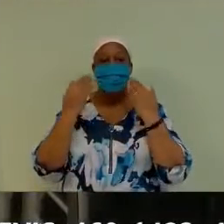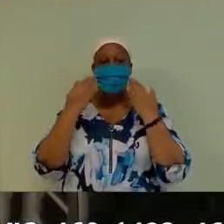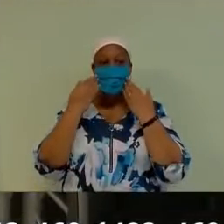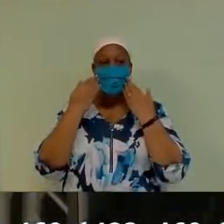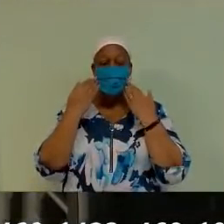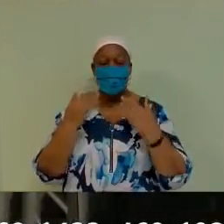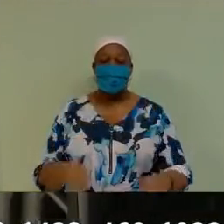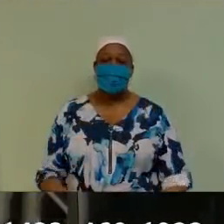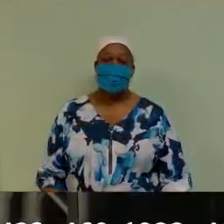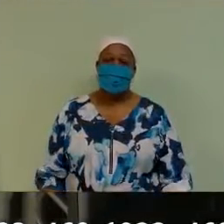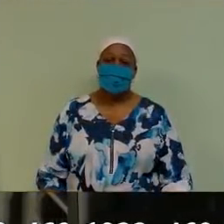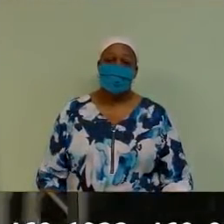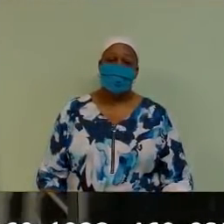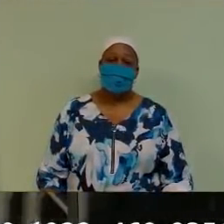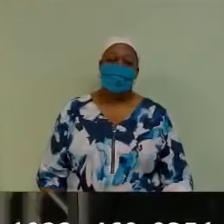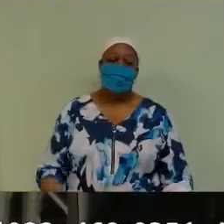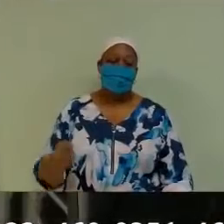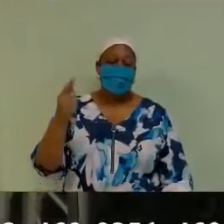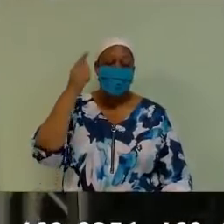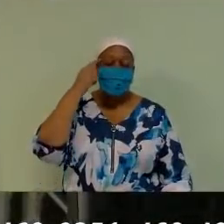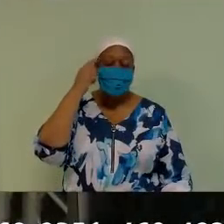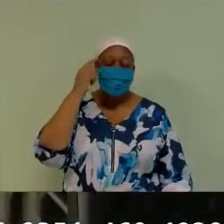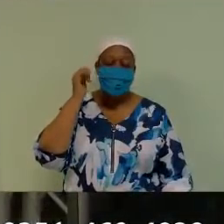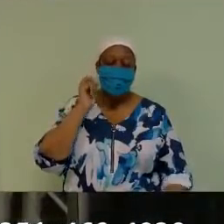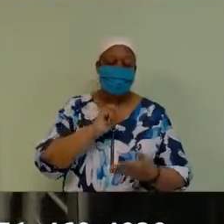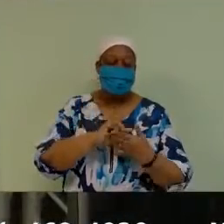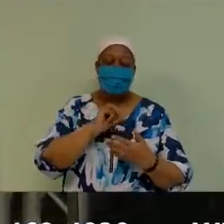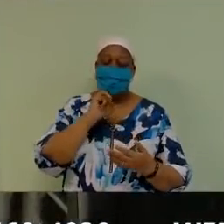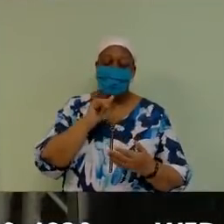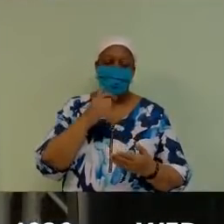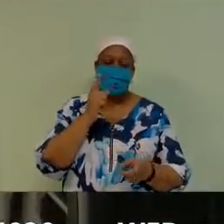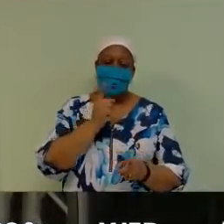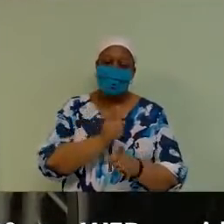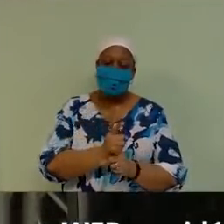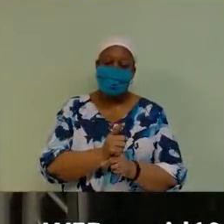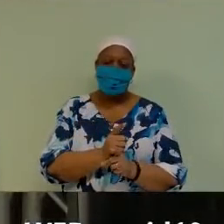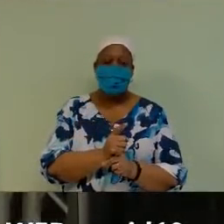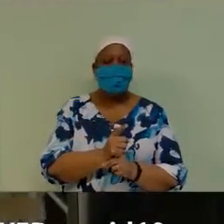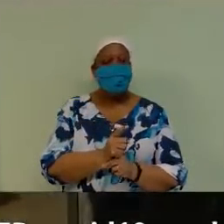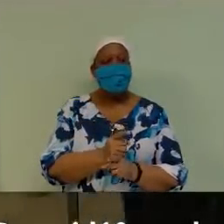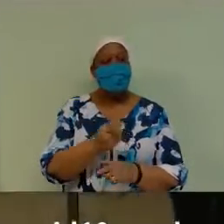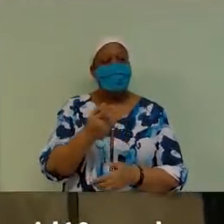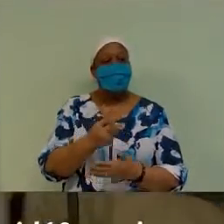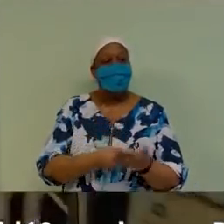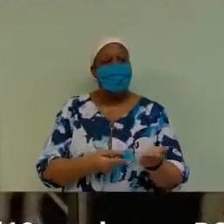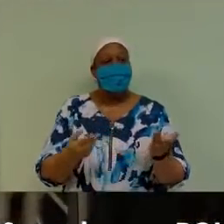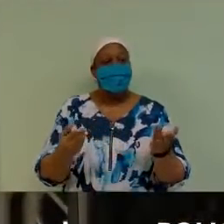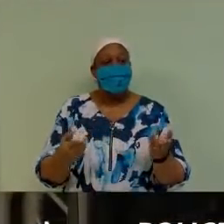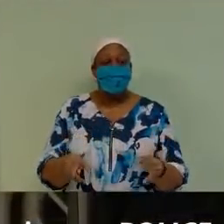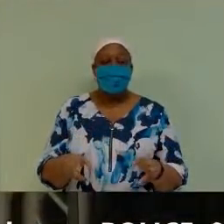by this, and any advice going forward? Dr. Laws.